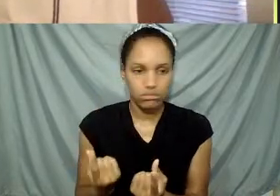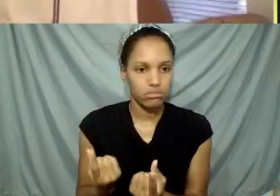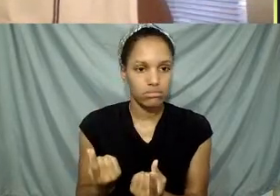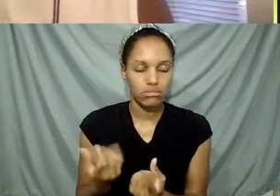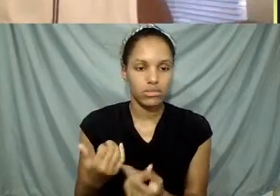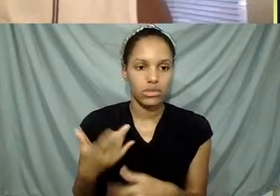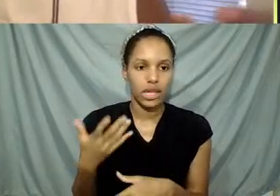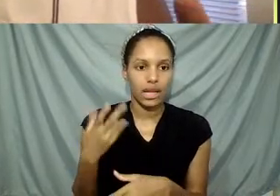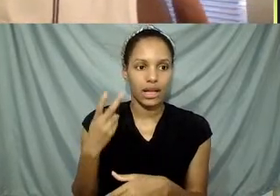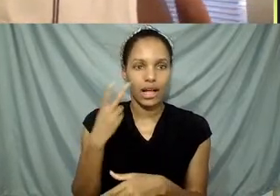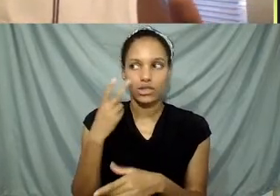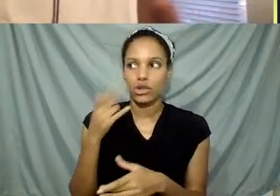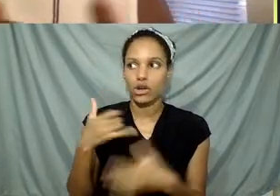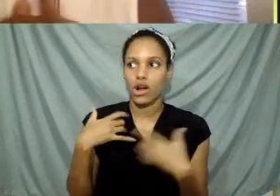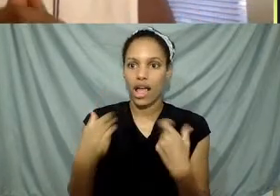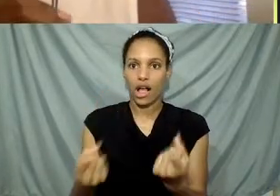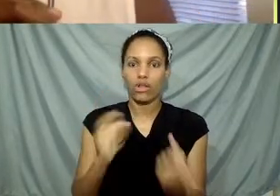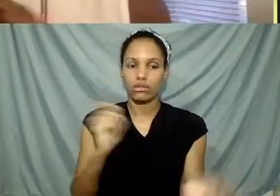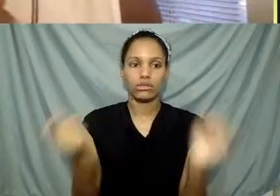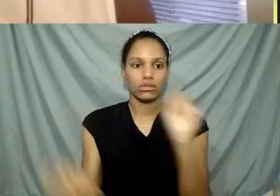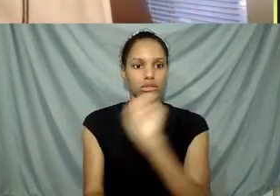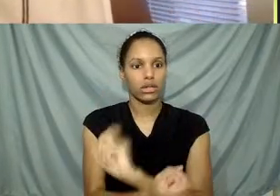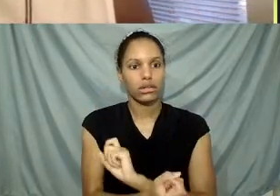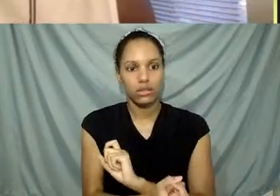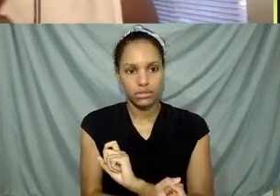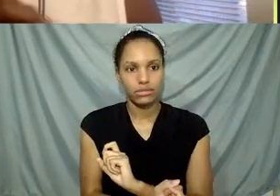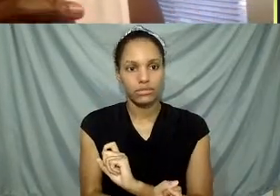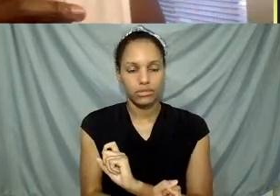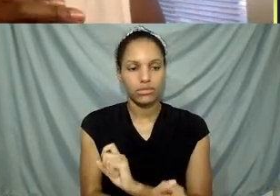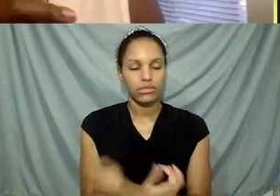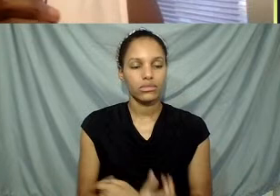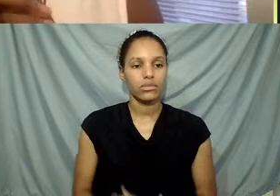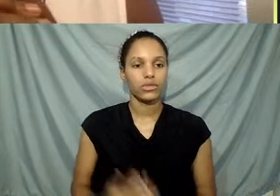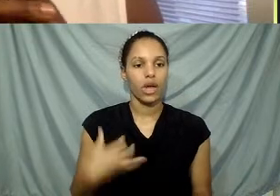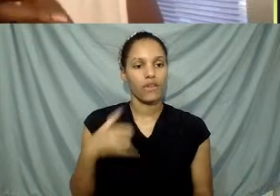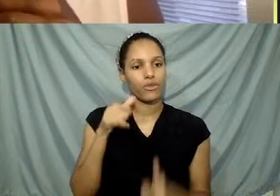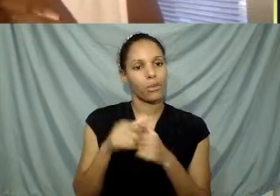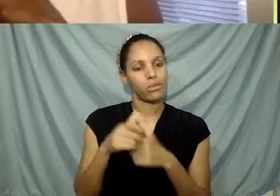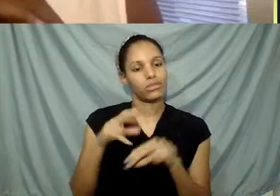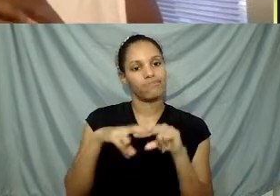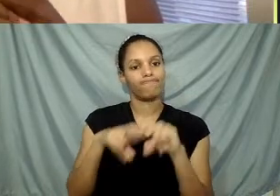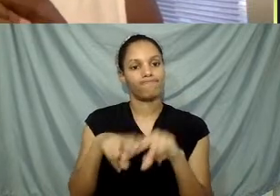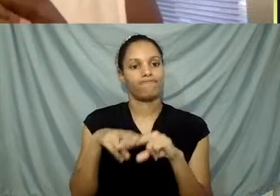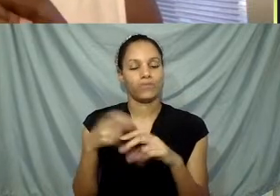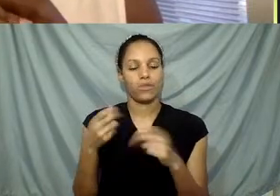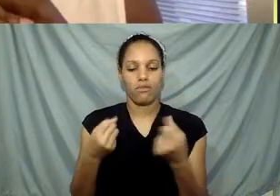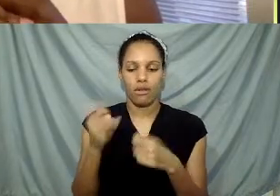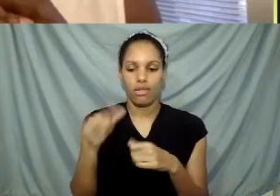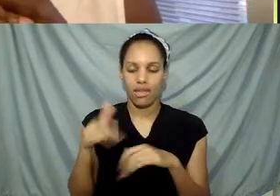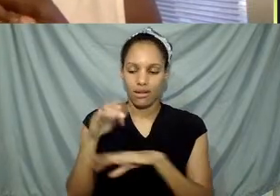got a diagnosis of what was going on. And I remember sitting in the car that night, and my friend said,